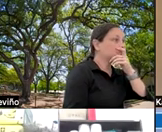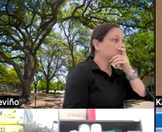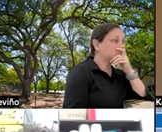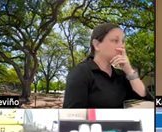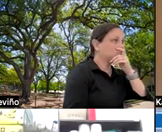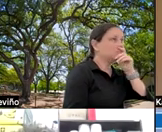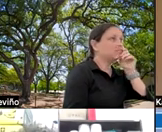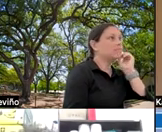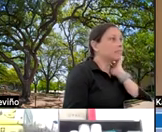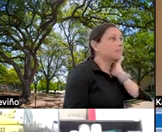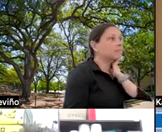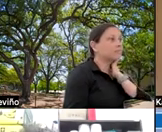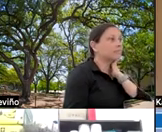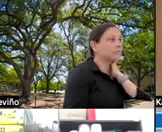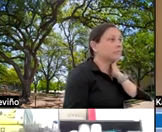family service staff.